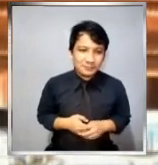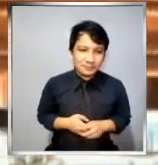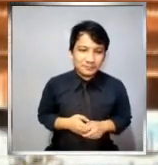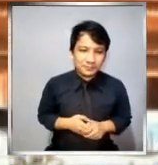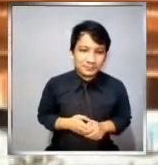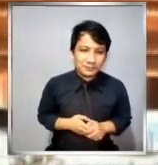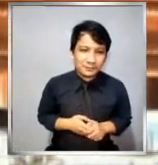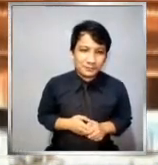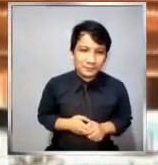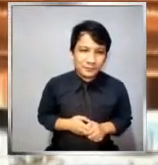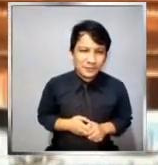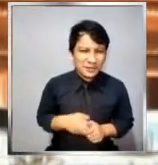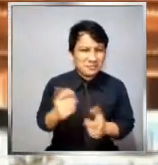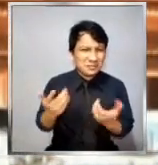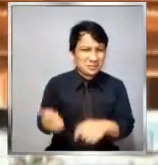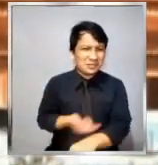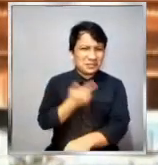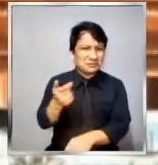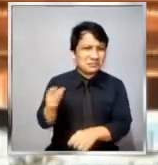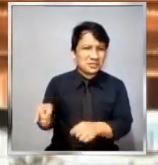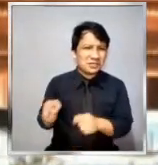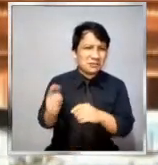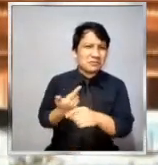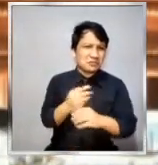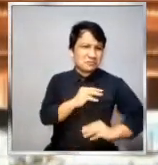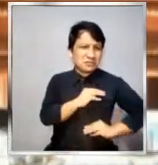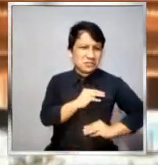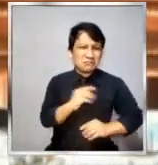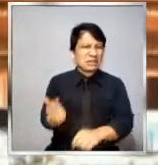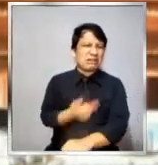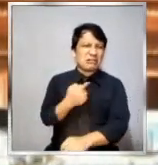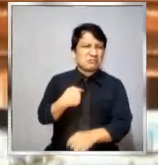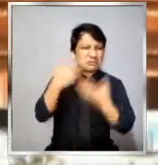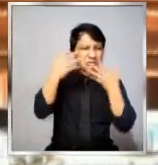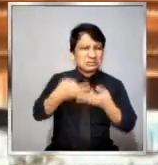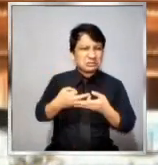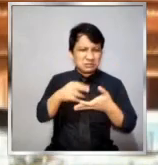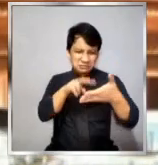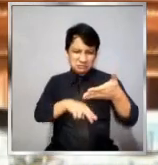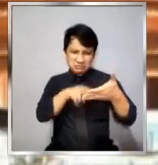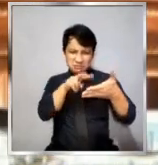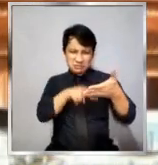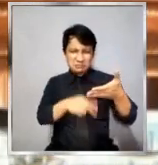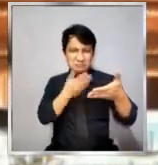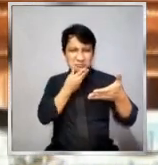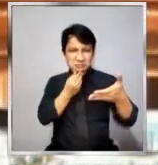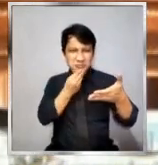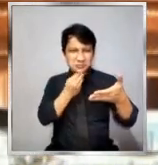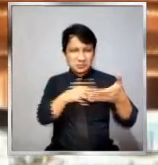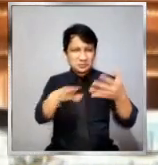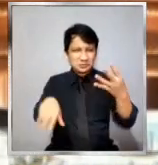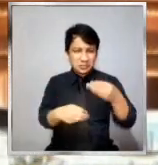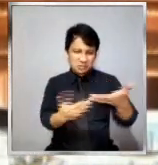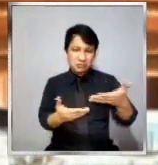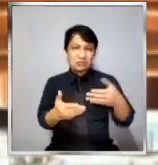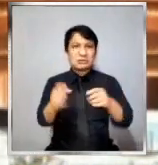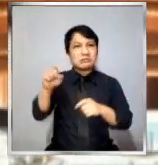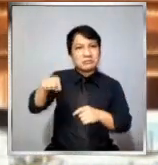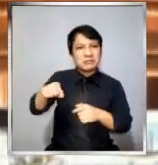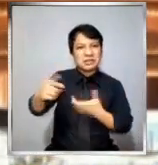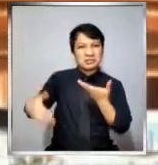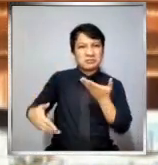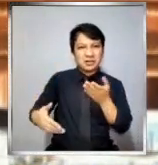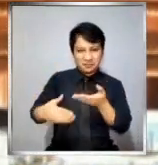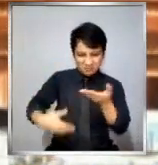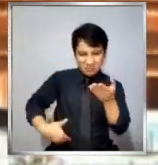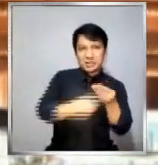matagal pa magdating sa hintay. O some additional papers to convince me na ganito.